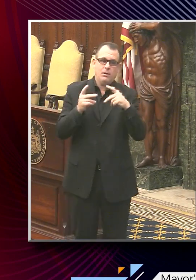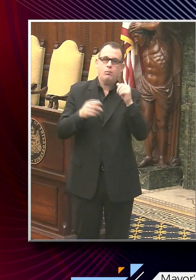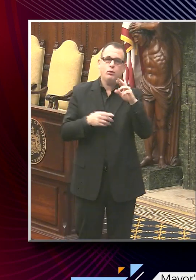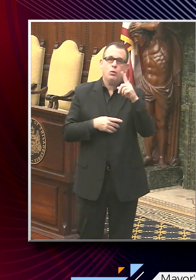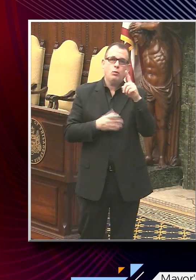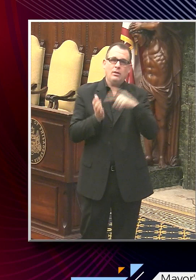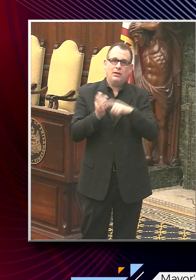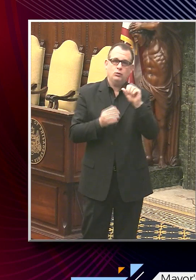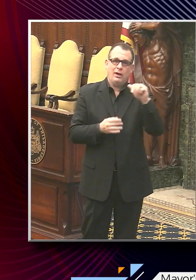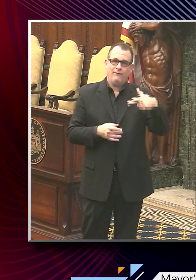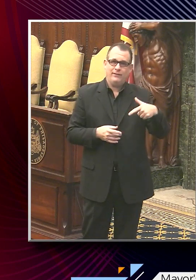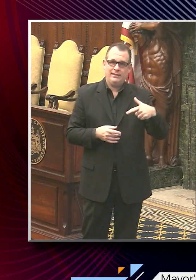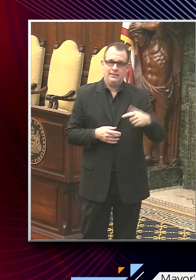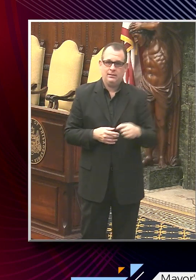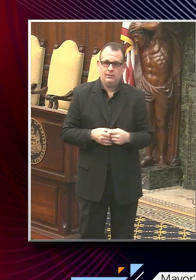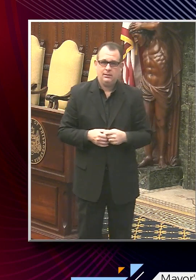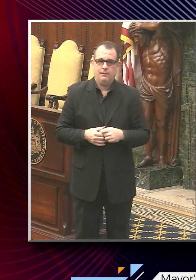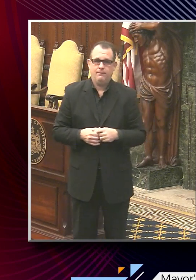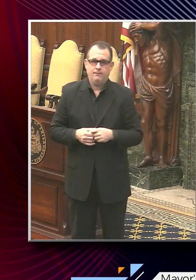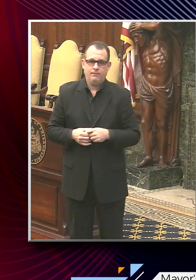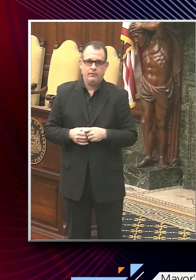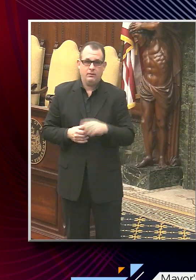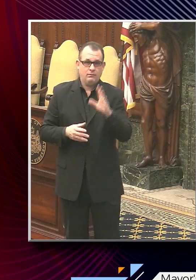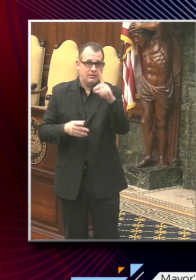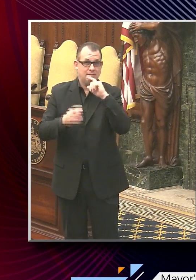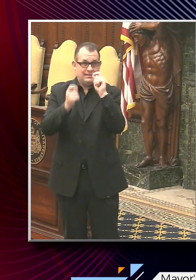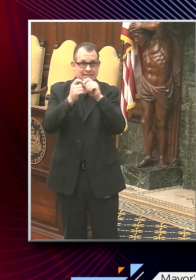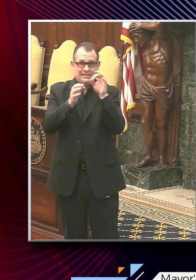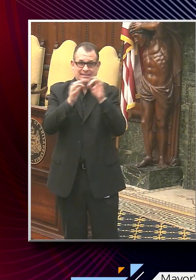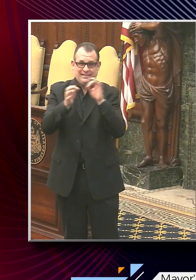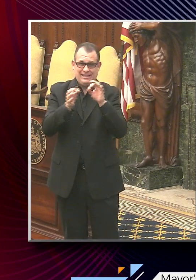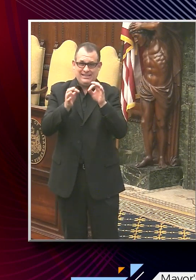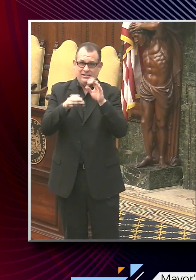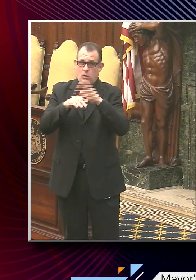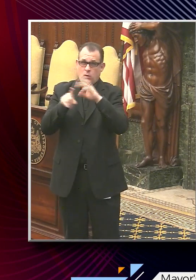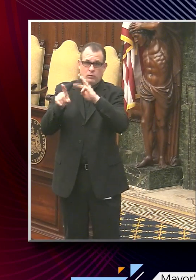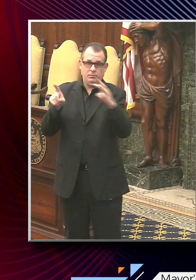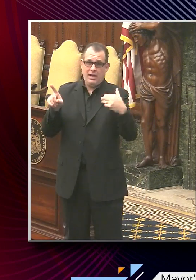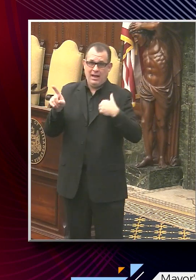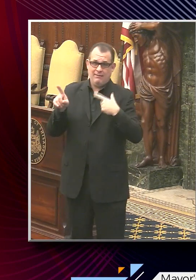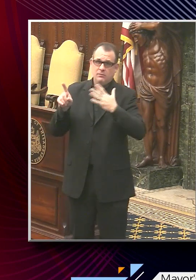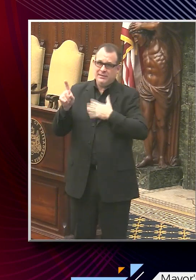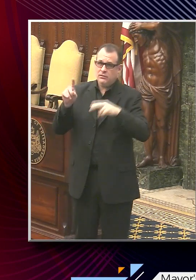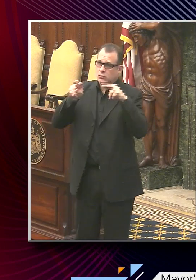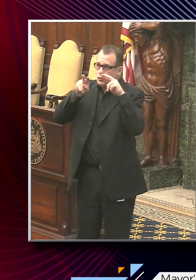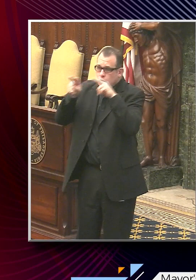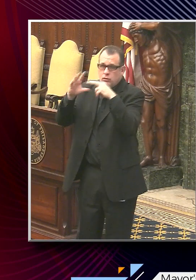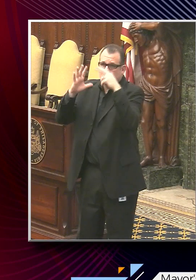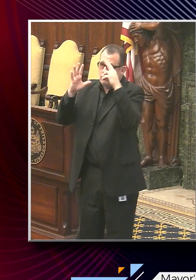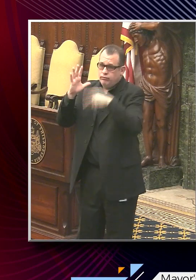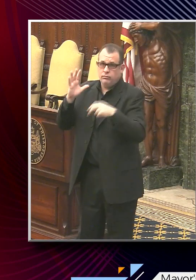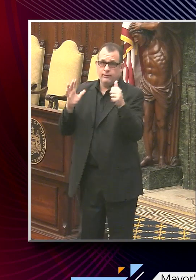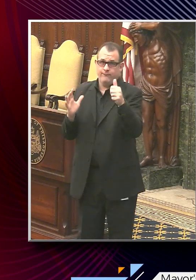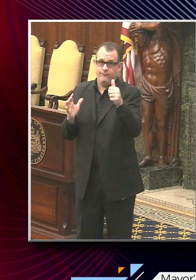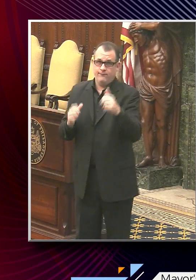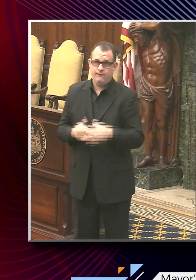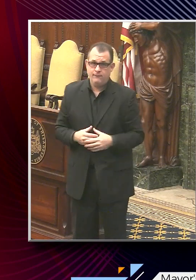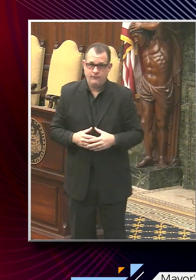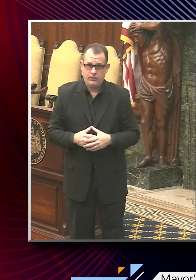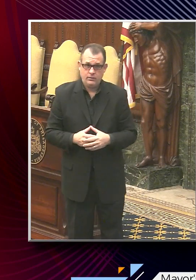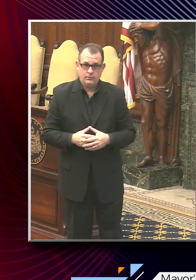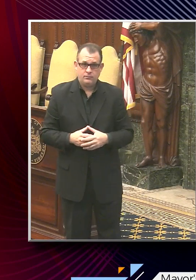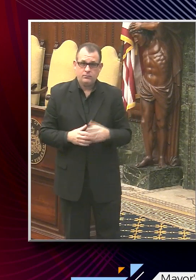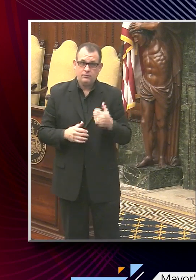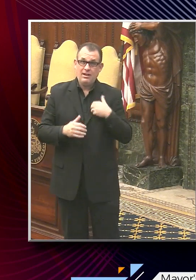feet. We have detailed guidance for each of these settings that's posted on our website. Now, we'll maintain the current restrictions for